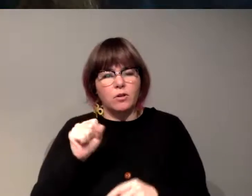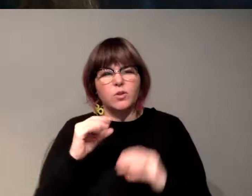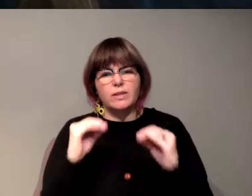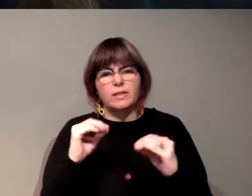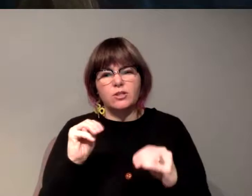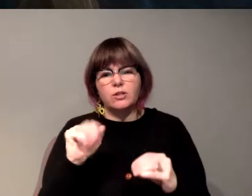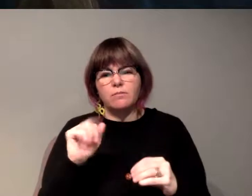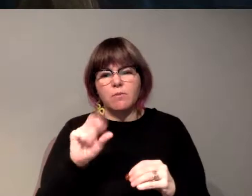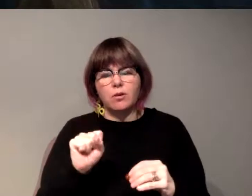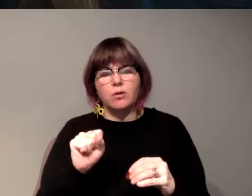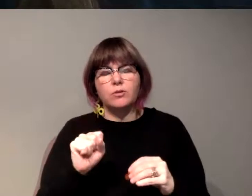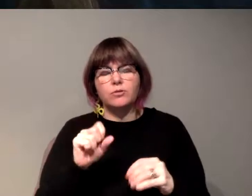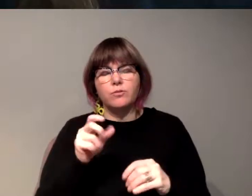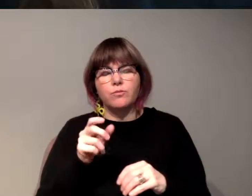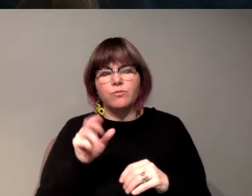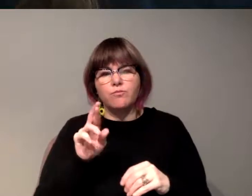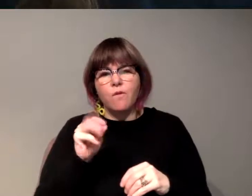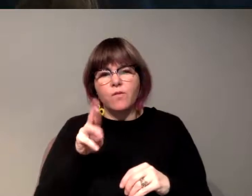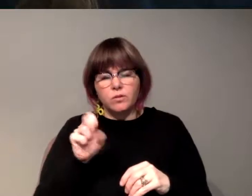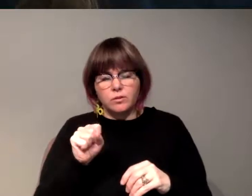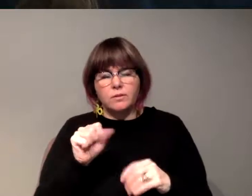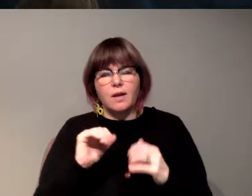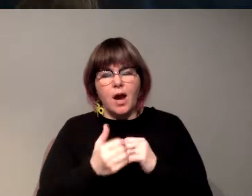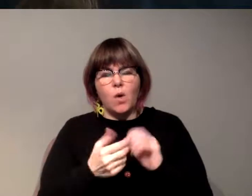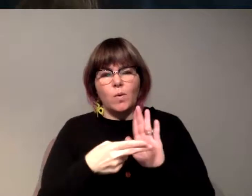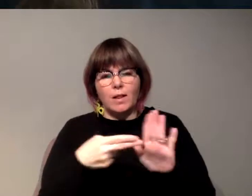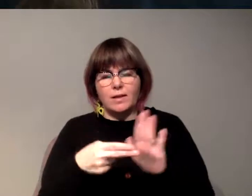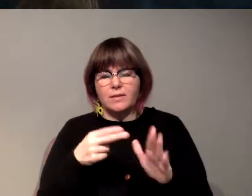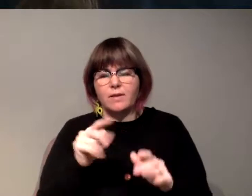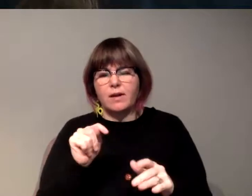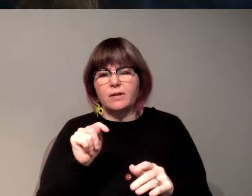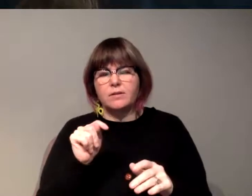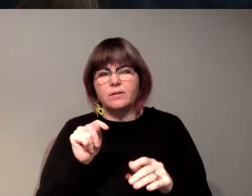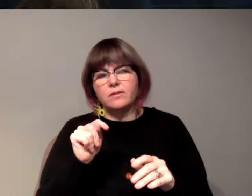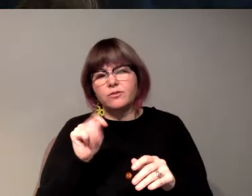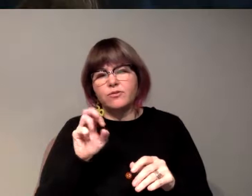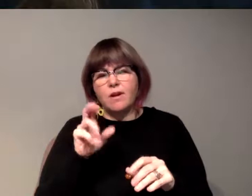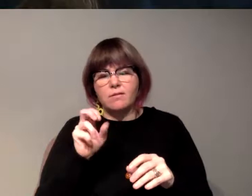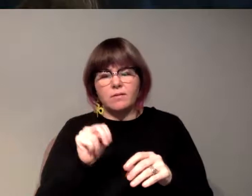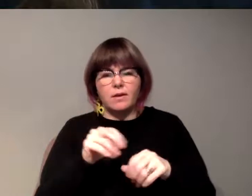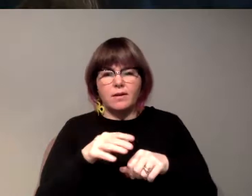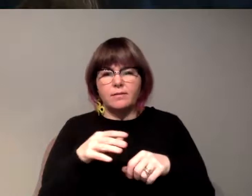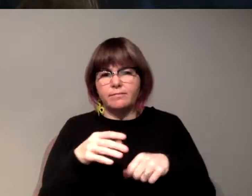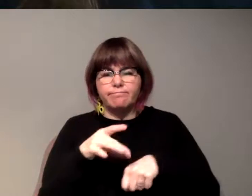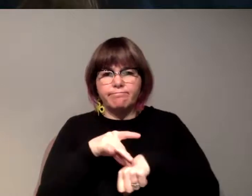how to classify Martian terrain. This is more of an intermediate project. The current